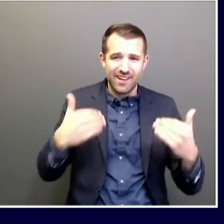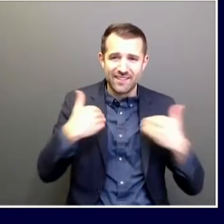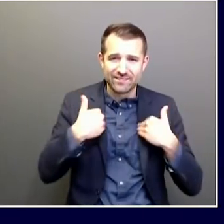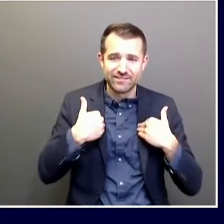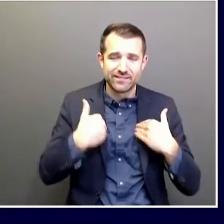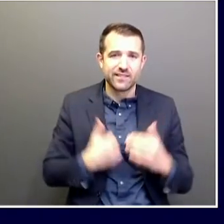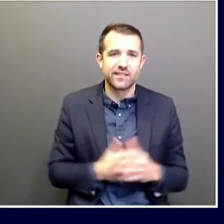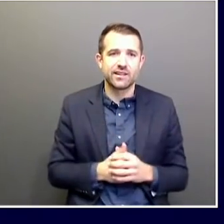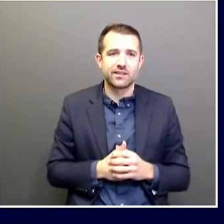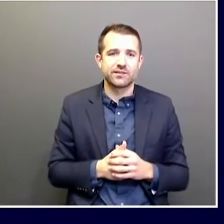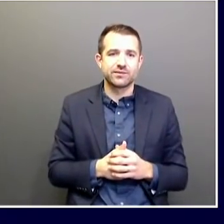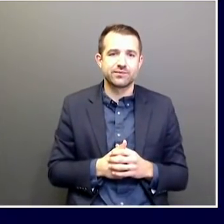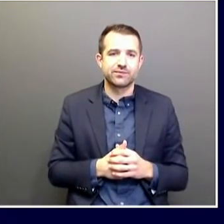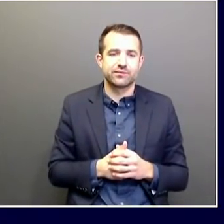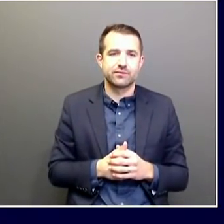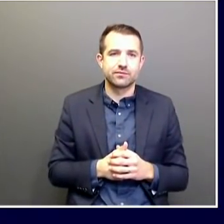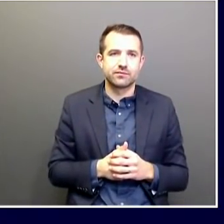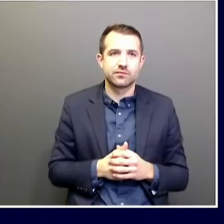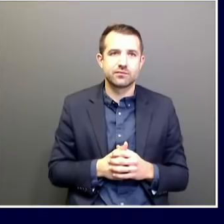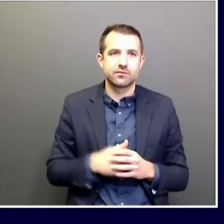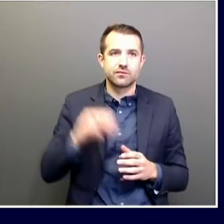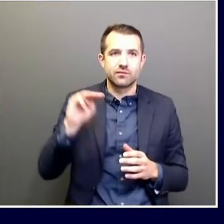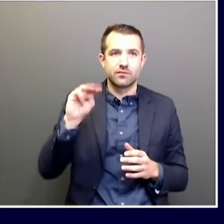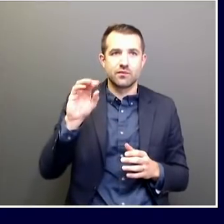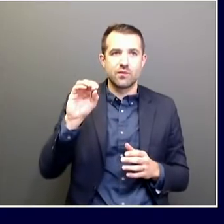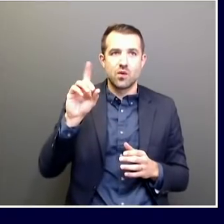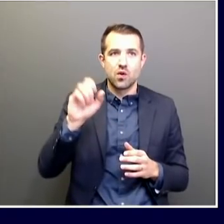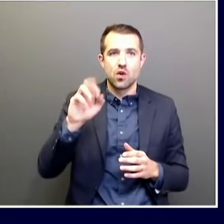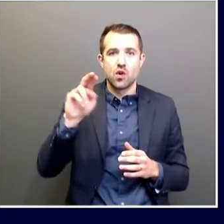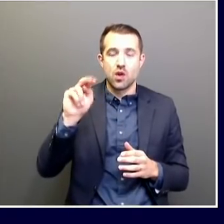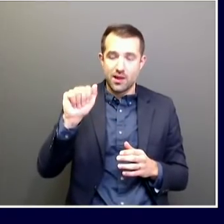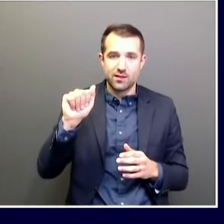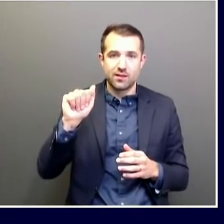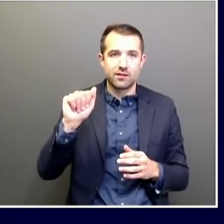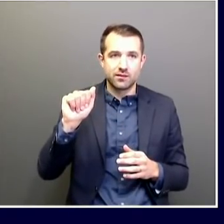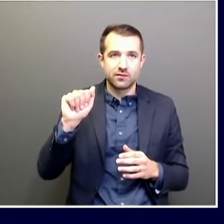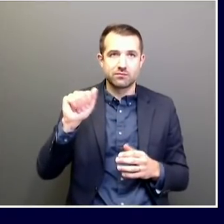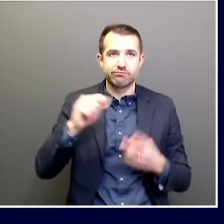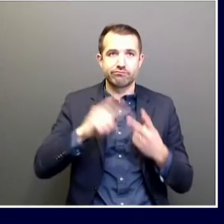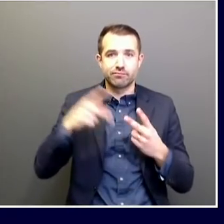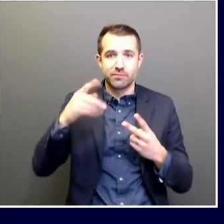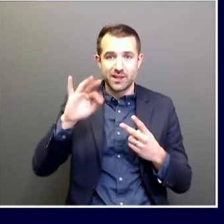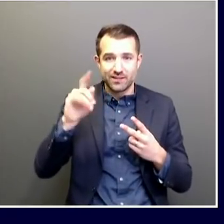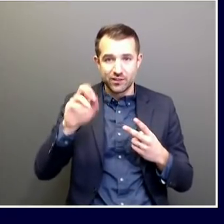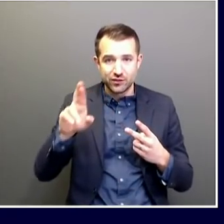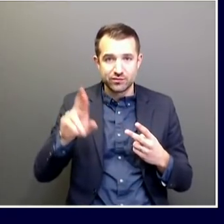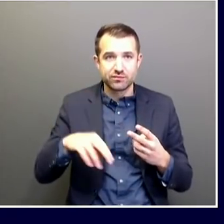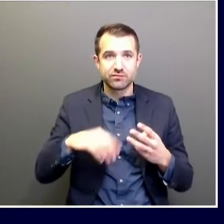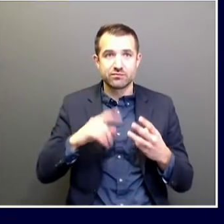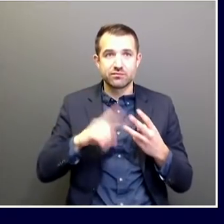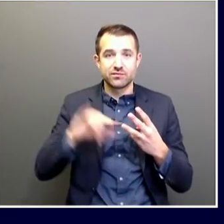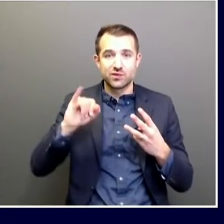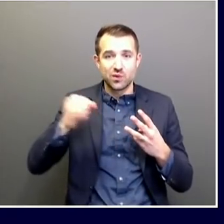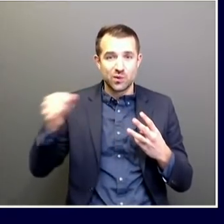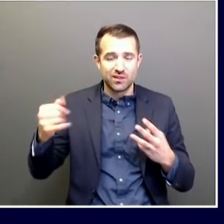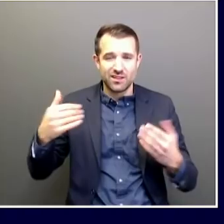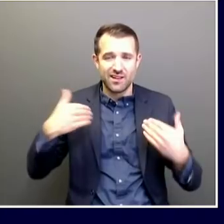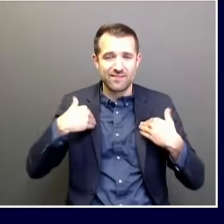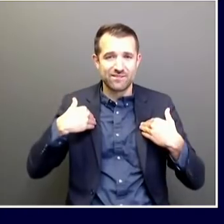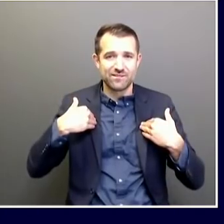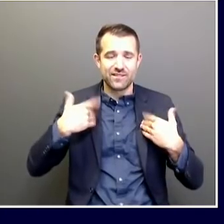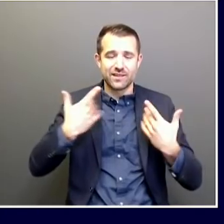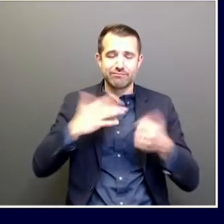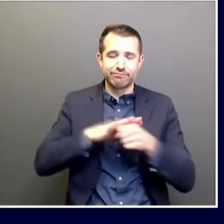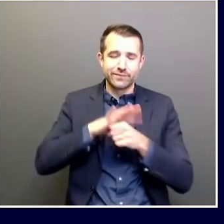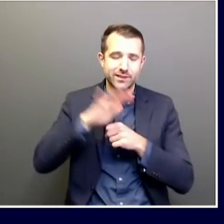of Pfizer, and then a subsequent dose of J&J. We have a strong supply just within the borders of our state. And if we